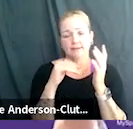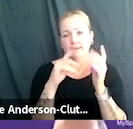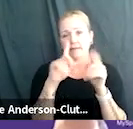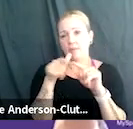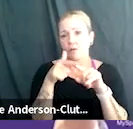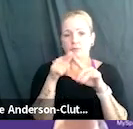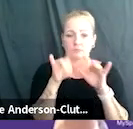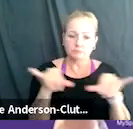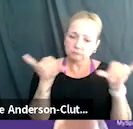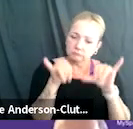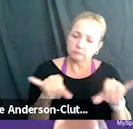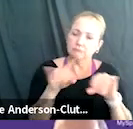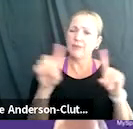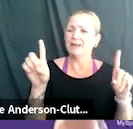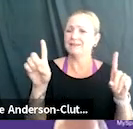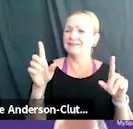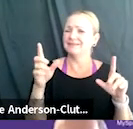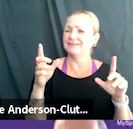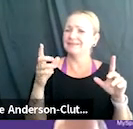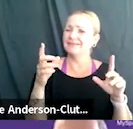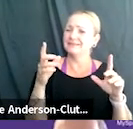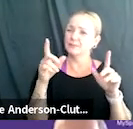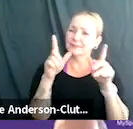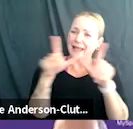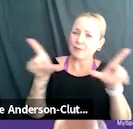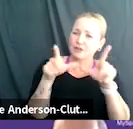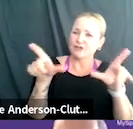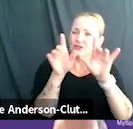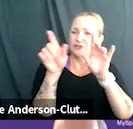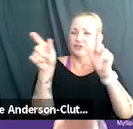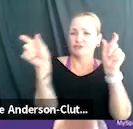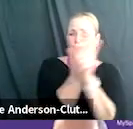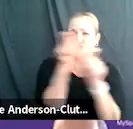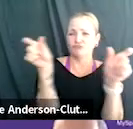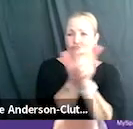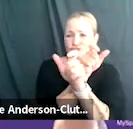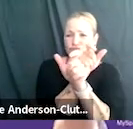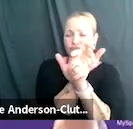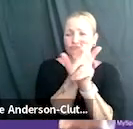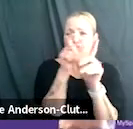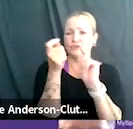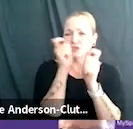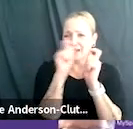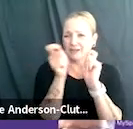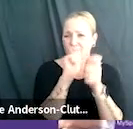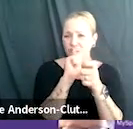not clear we're actually talking about the exact same kinds of behaviors, unfortunately, with each change in the DSM.